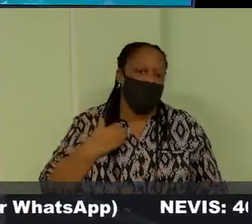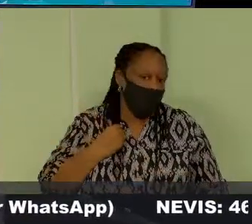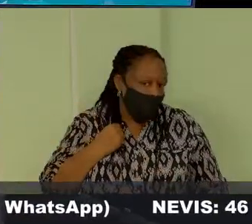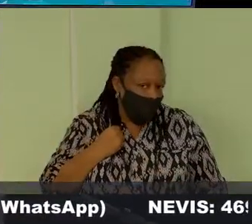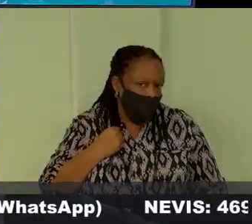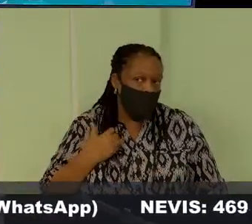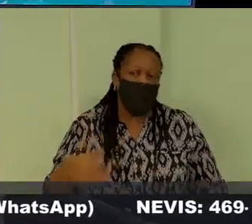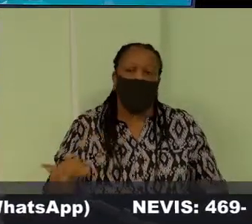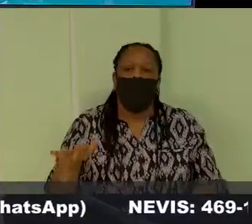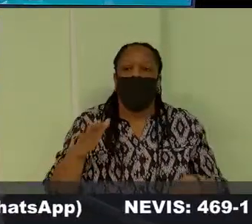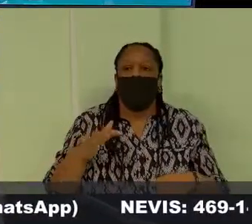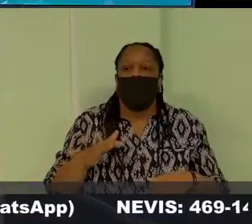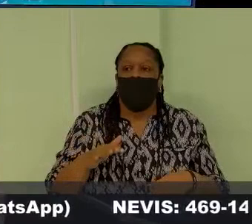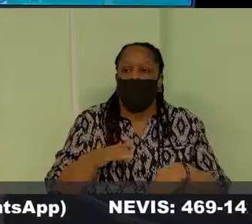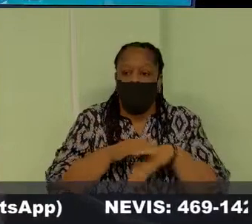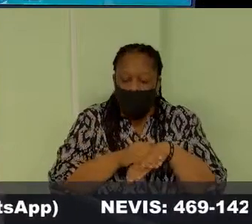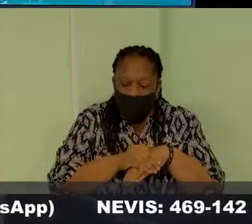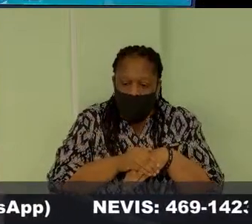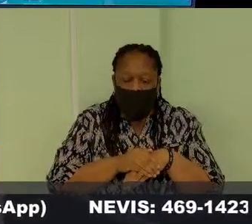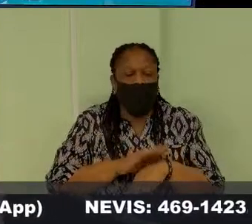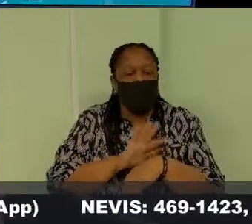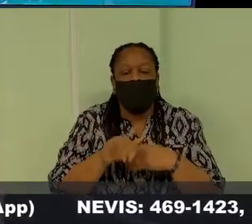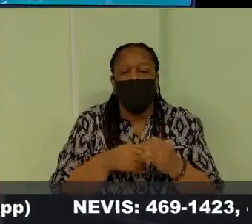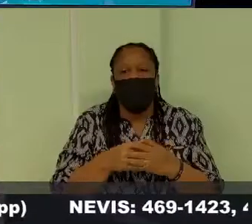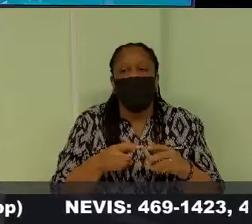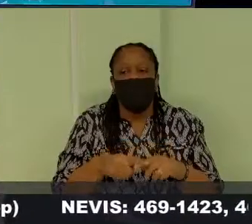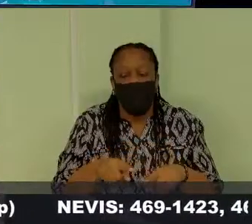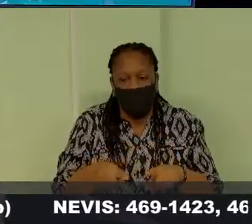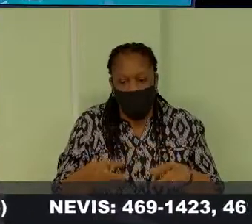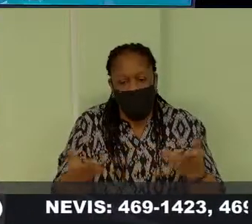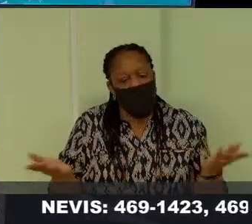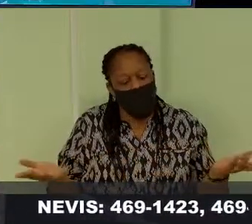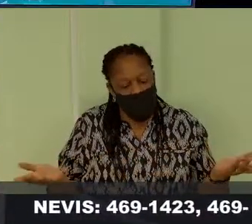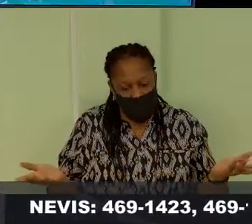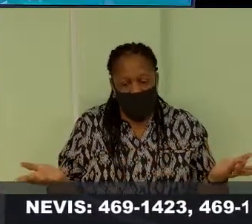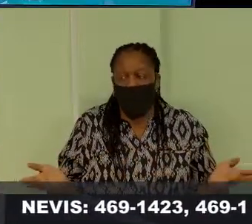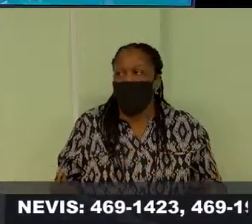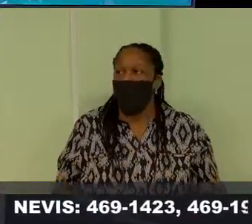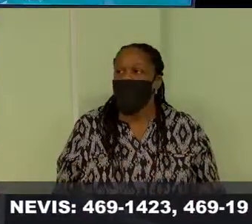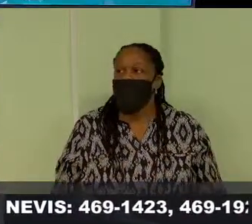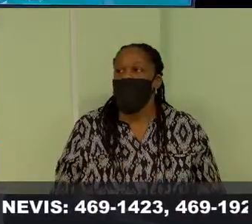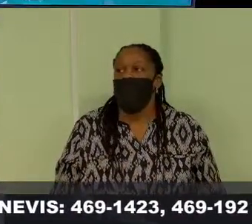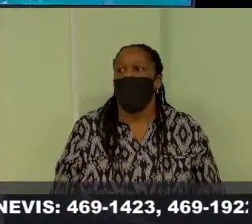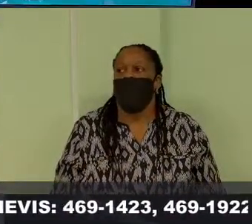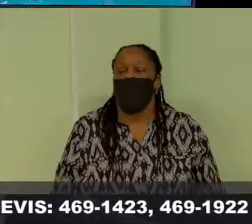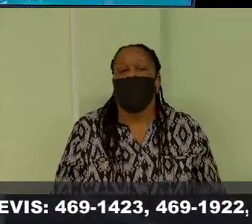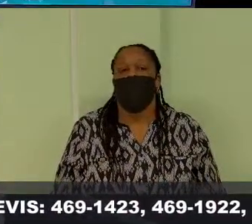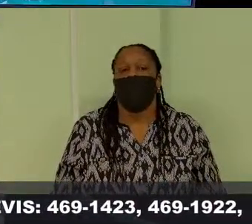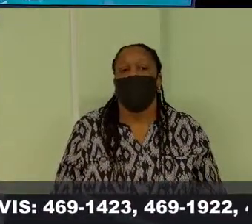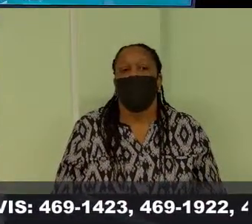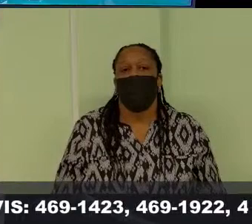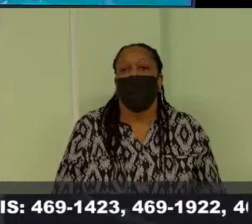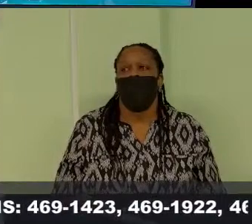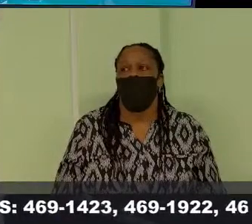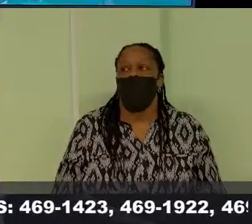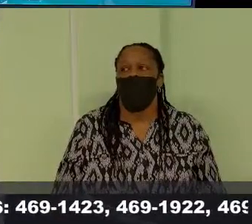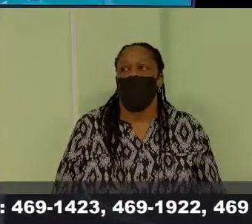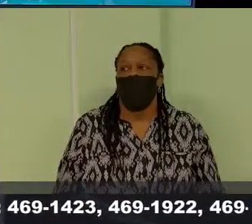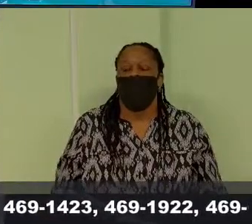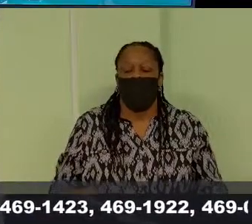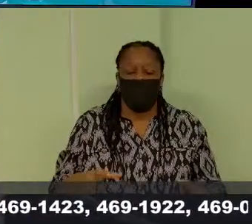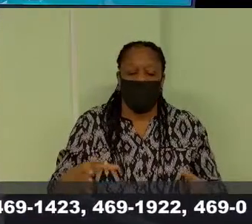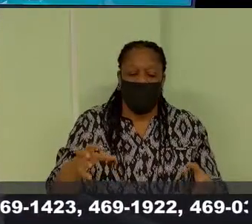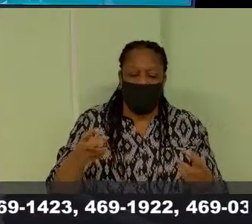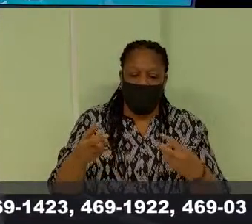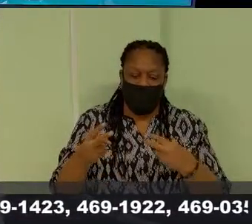from St. Kitts to Nevis because we have the same risk. The bubble extends to these other Caribbean countries.